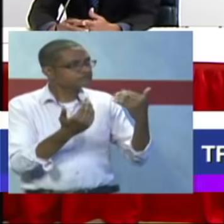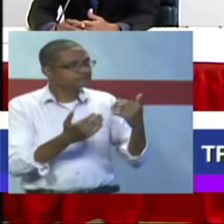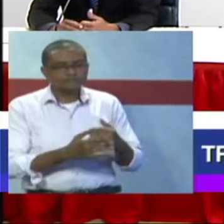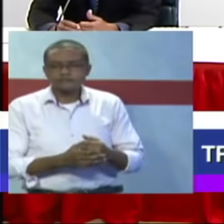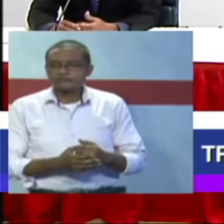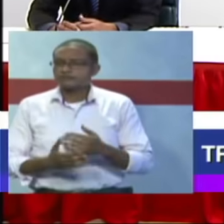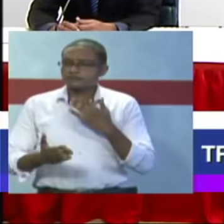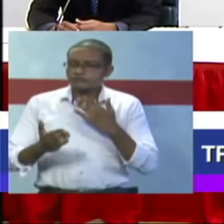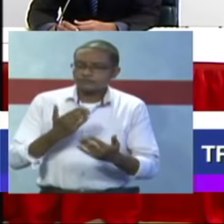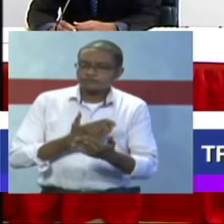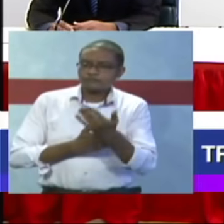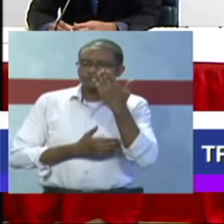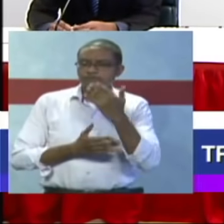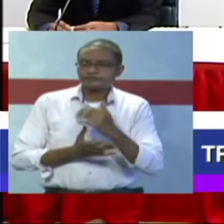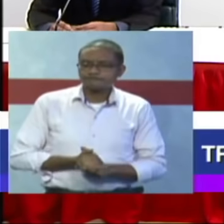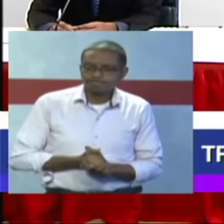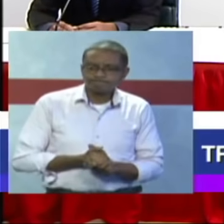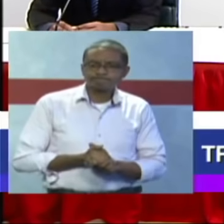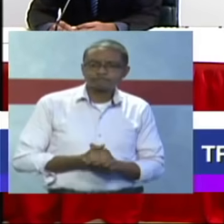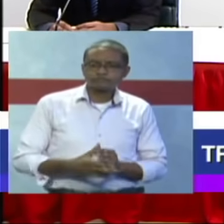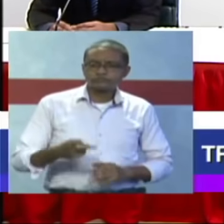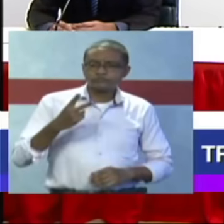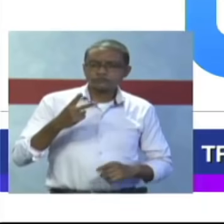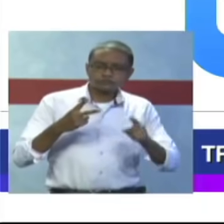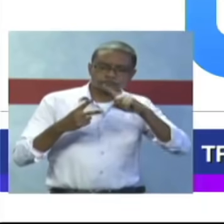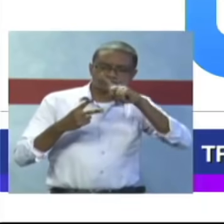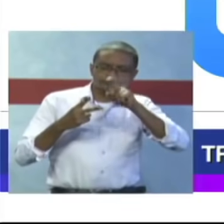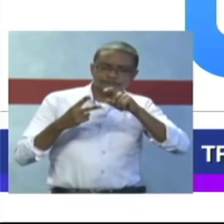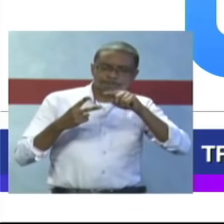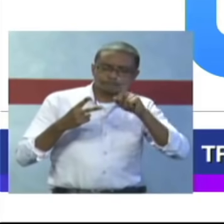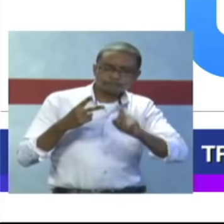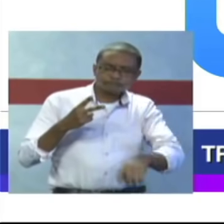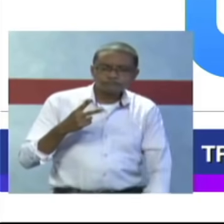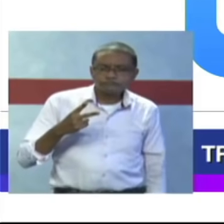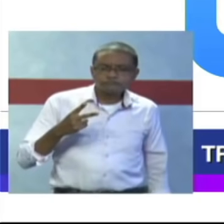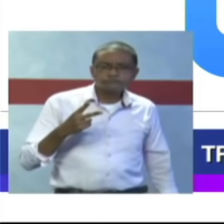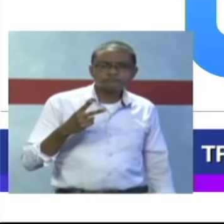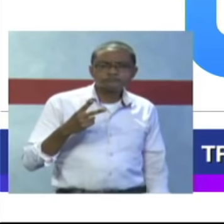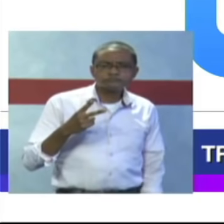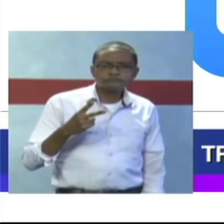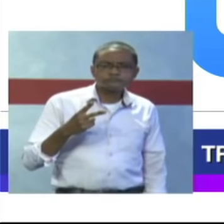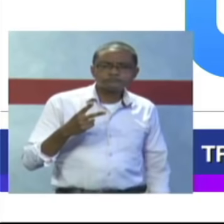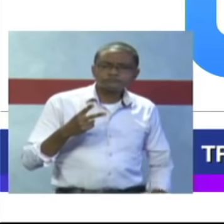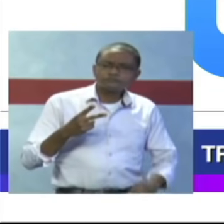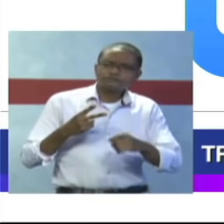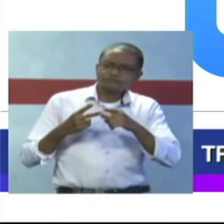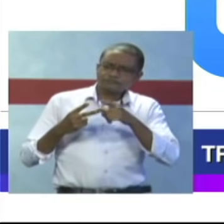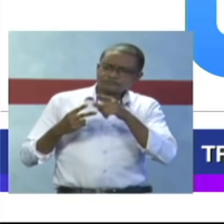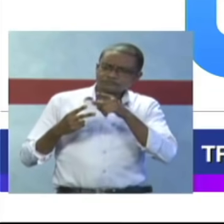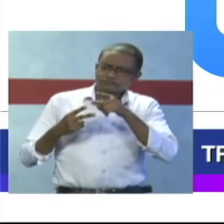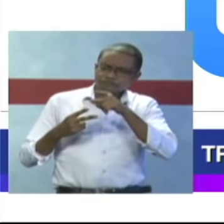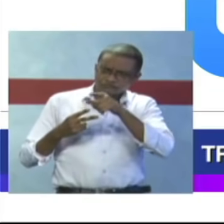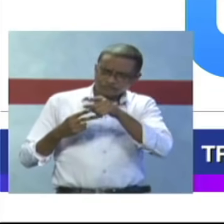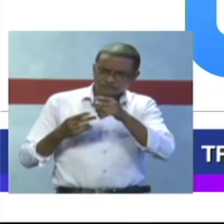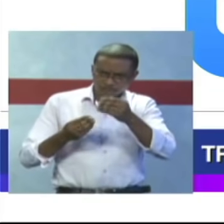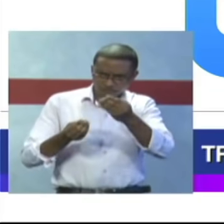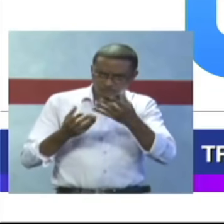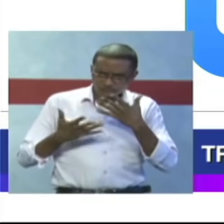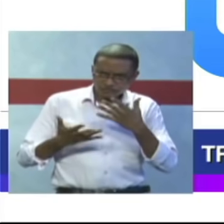Good morning to the panel and everyone. My 2 questions are for Dr. Hines. Dr. Hines, can you say how many patients who